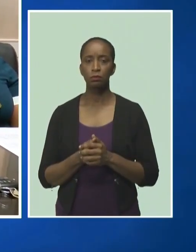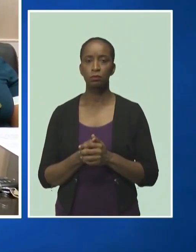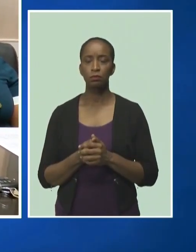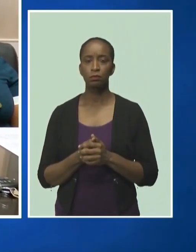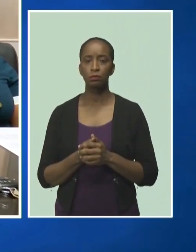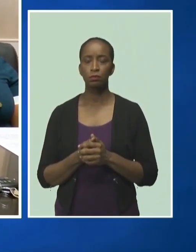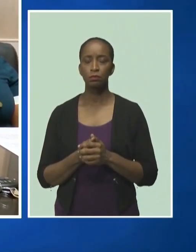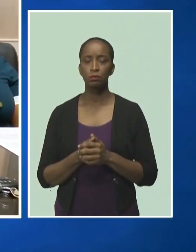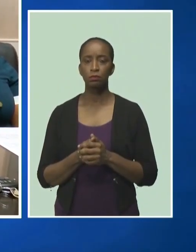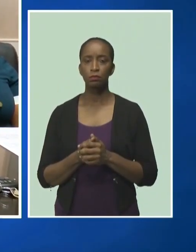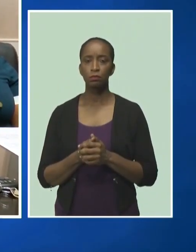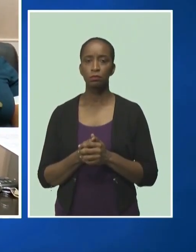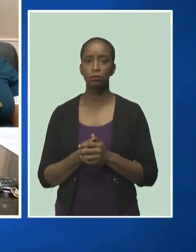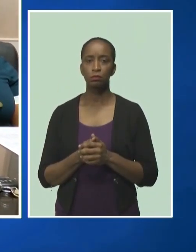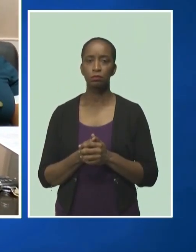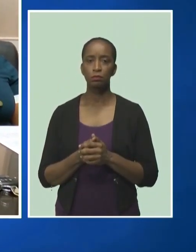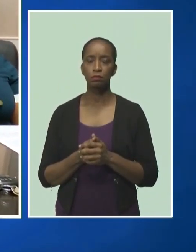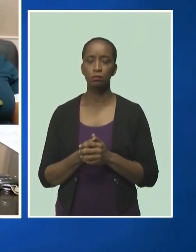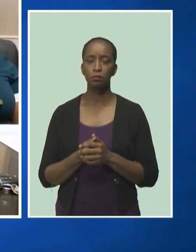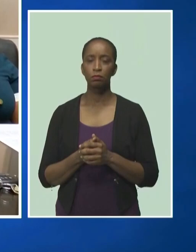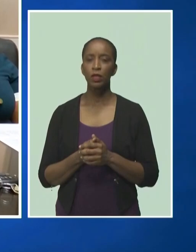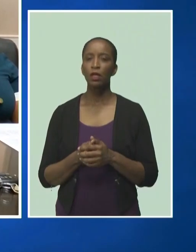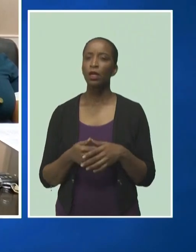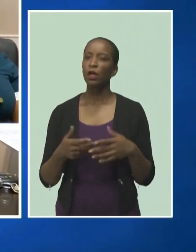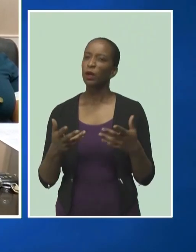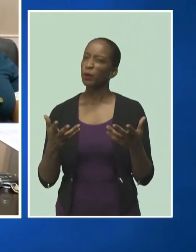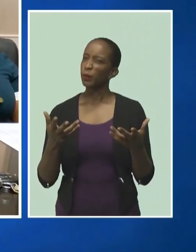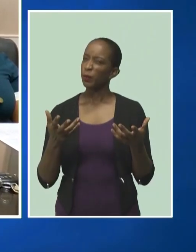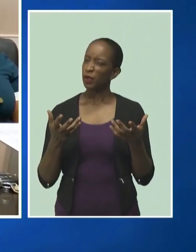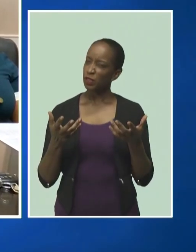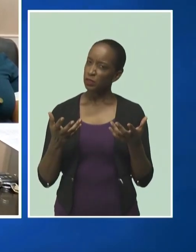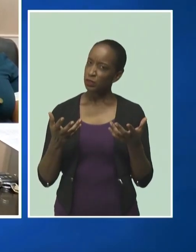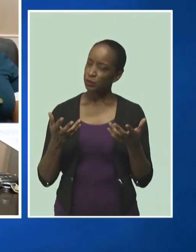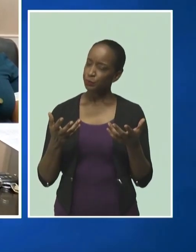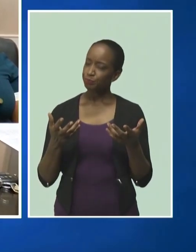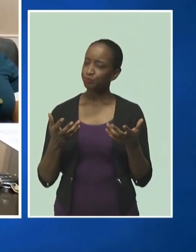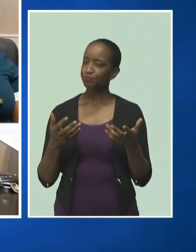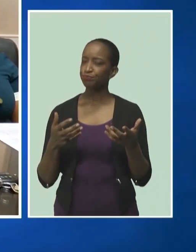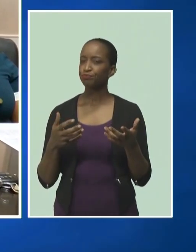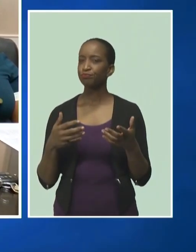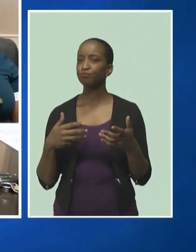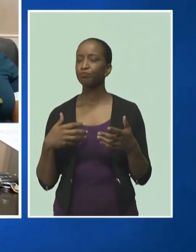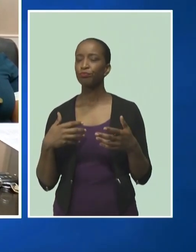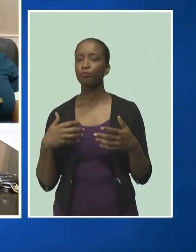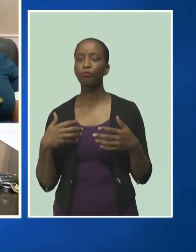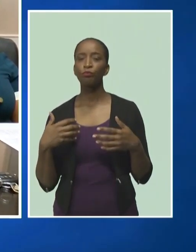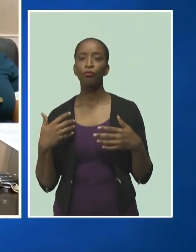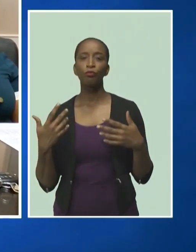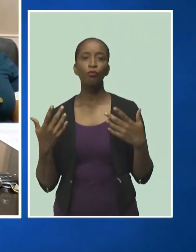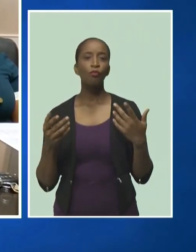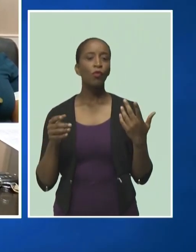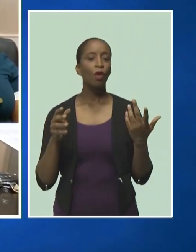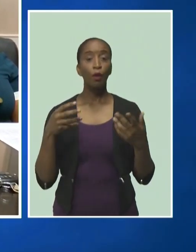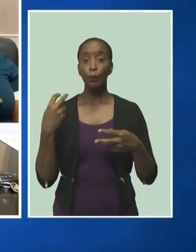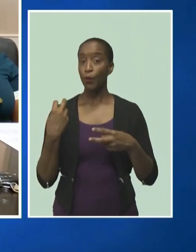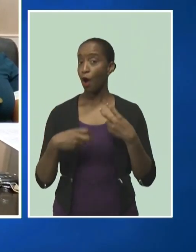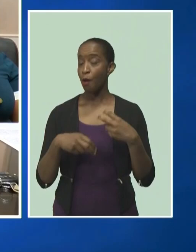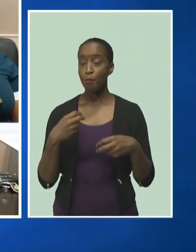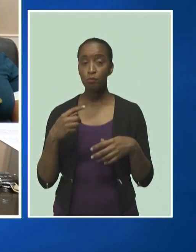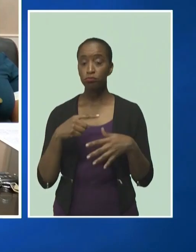creating a more, not addressing that so much, but redressing more the issues of